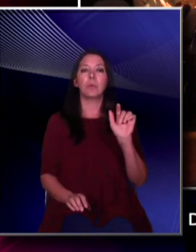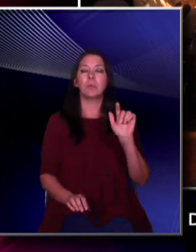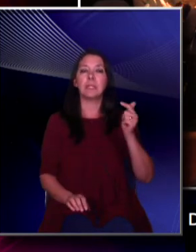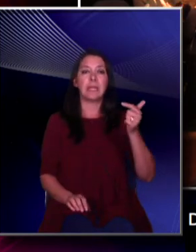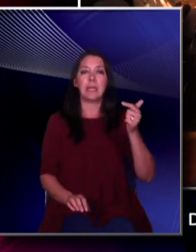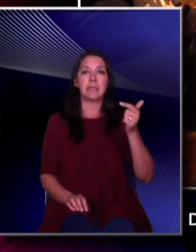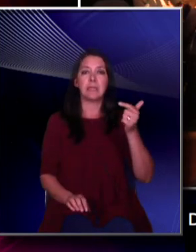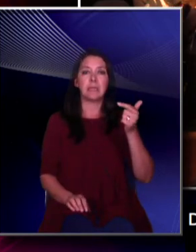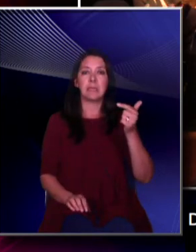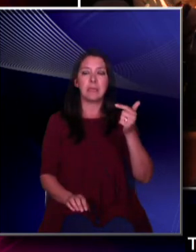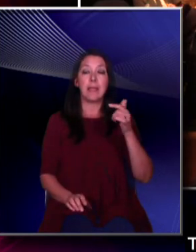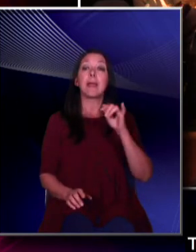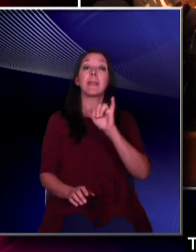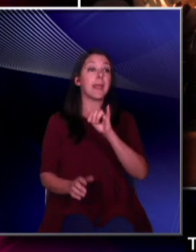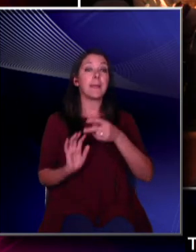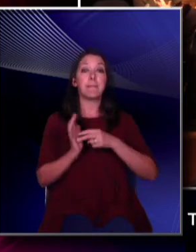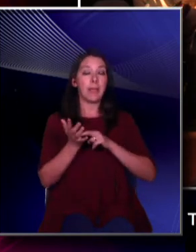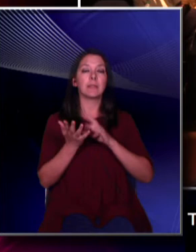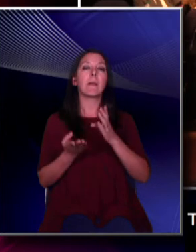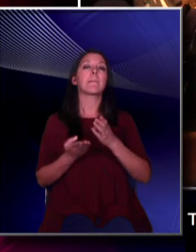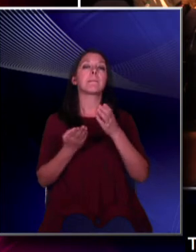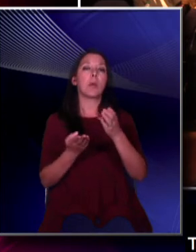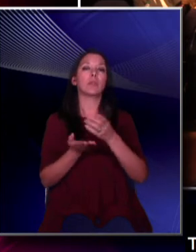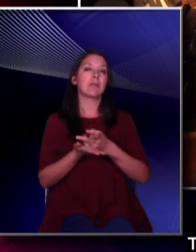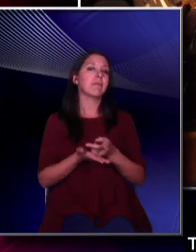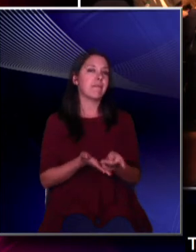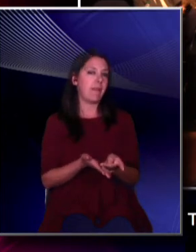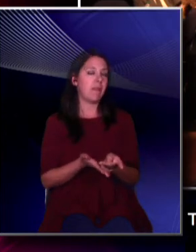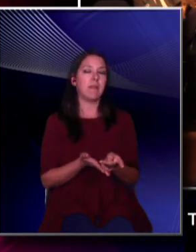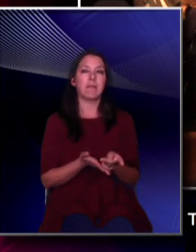And based on that, the motion fails. Am I not mistaken?